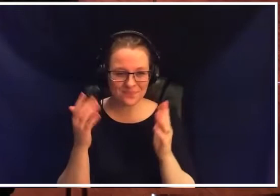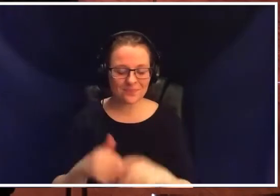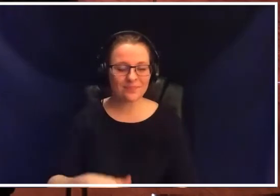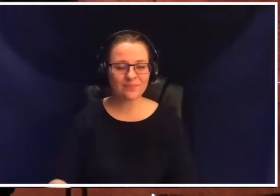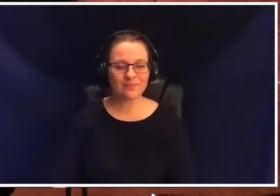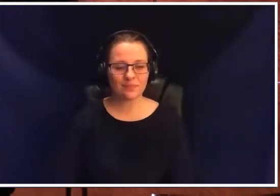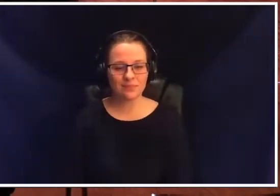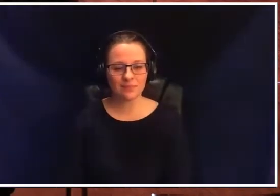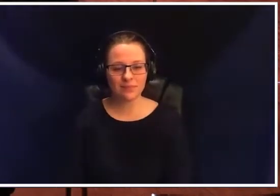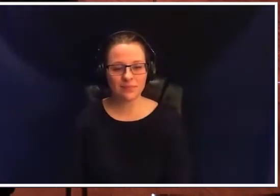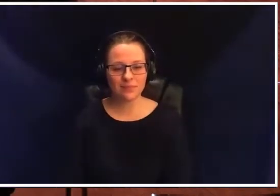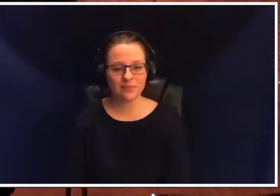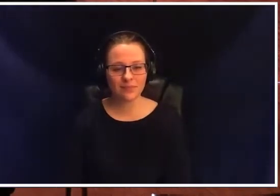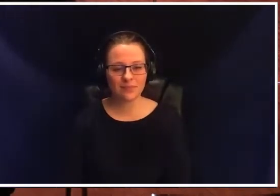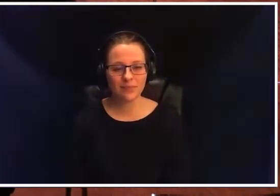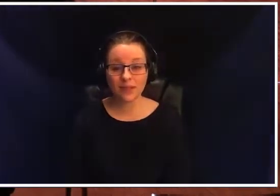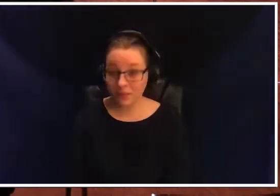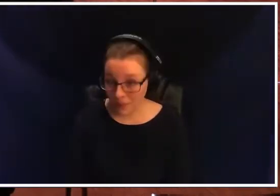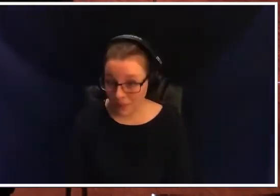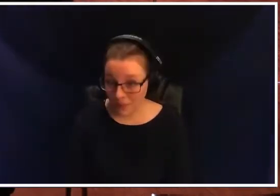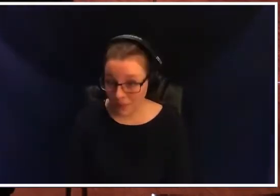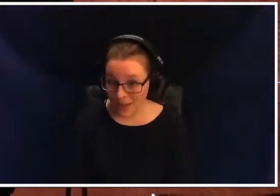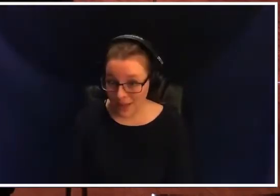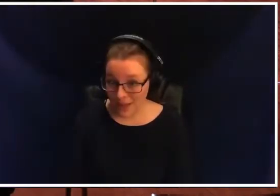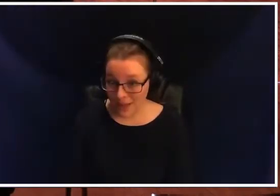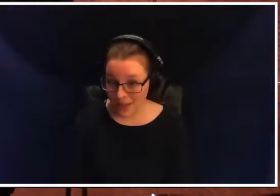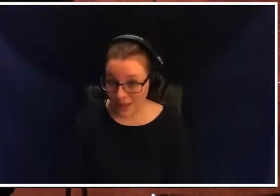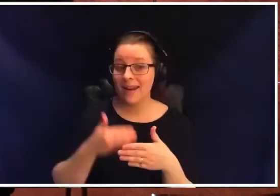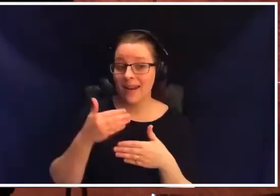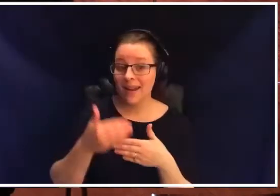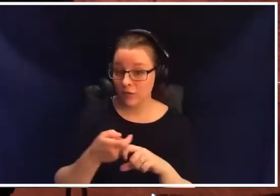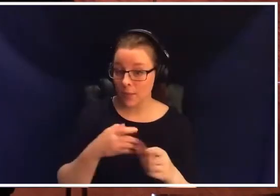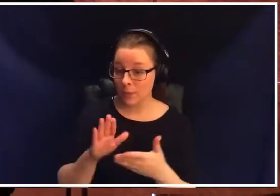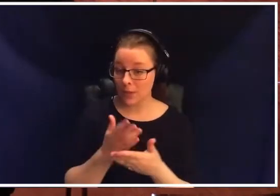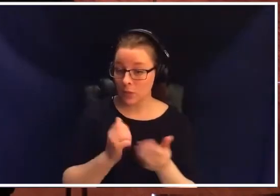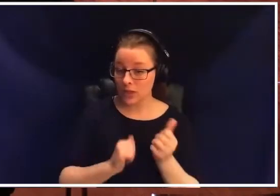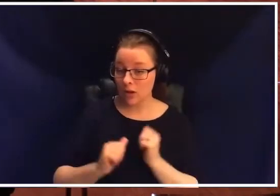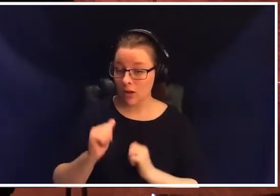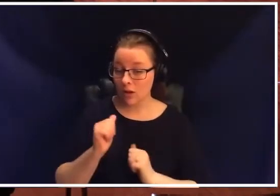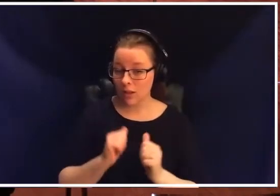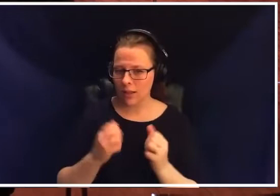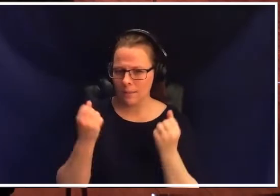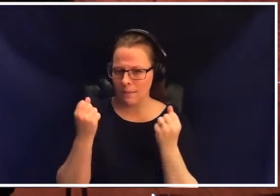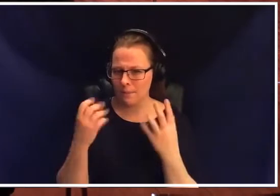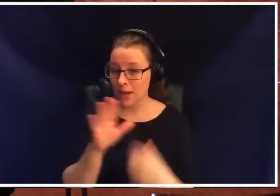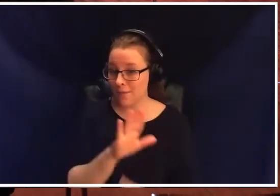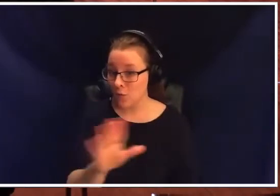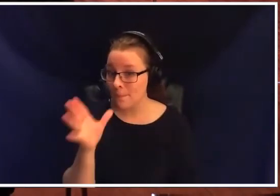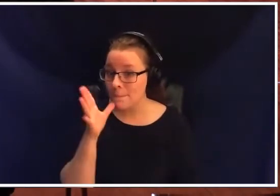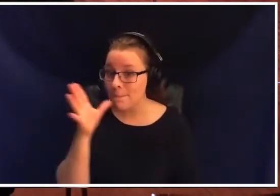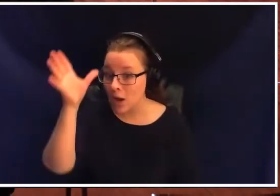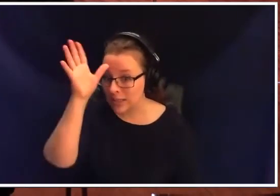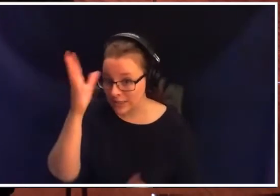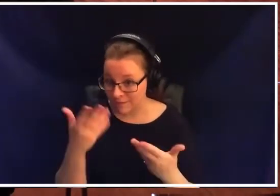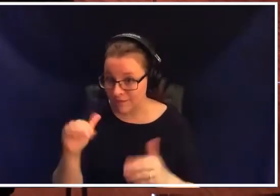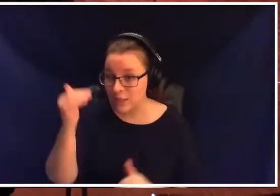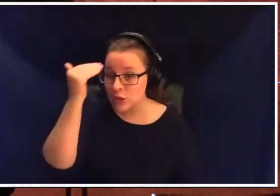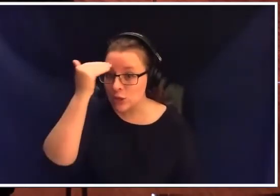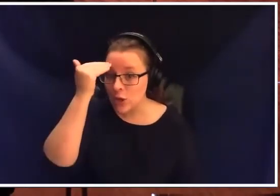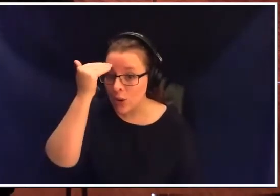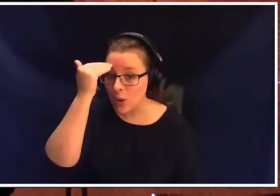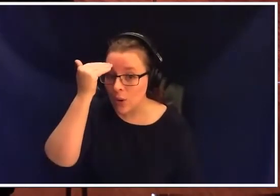All right, our next song is from a musical that a lot of your parents might know. All of the music is from